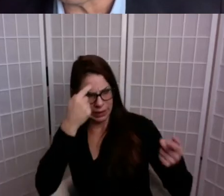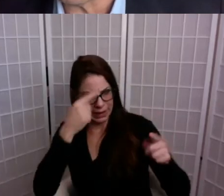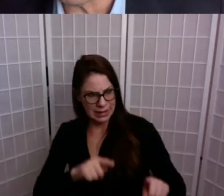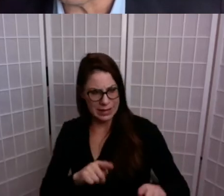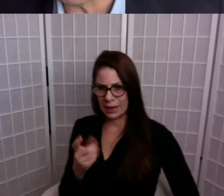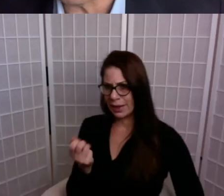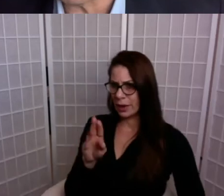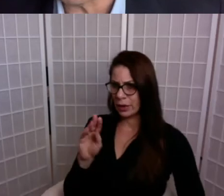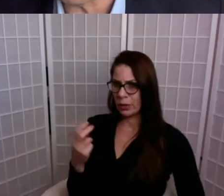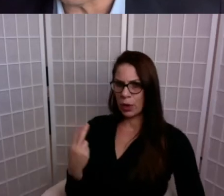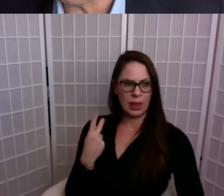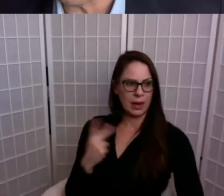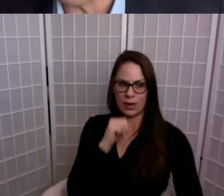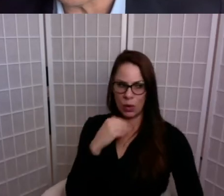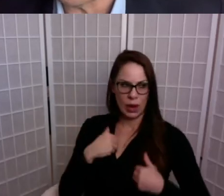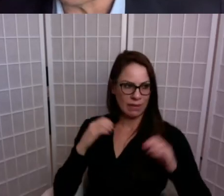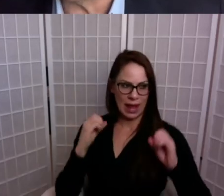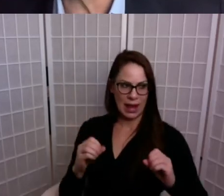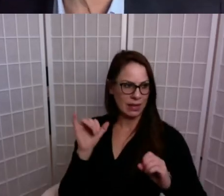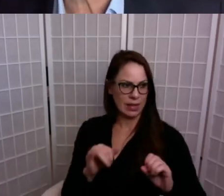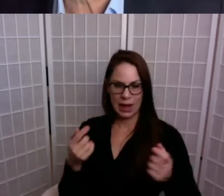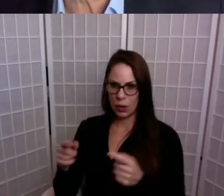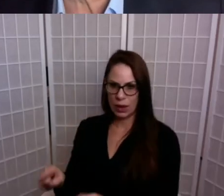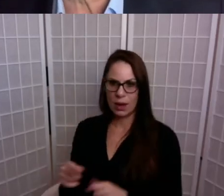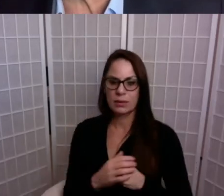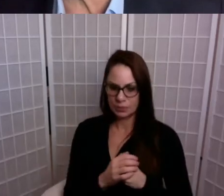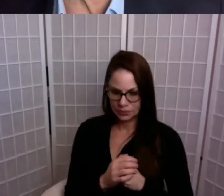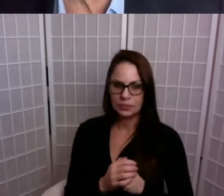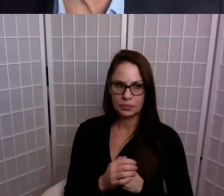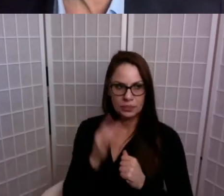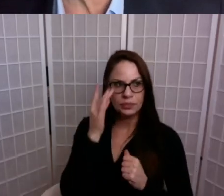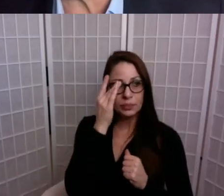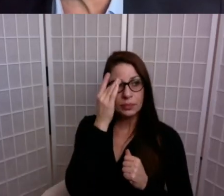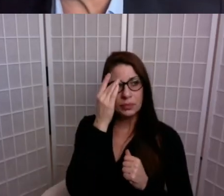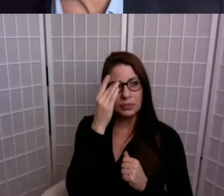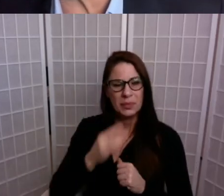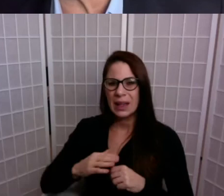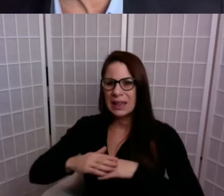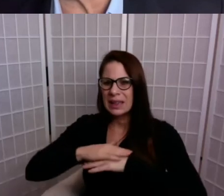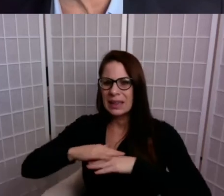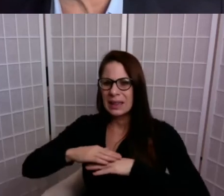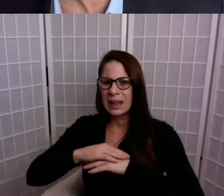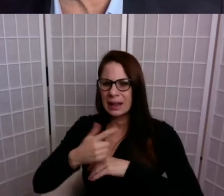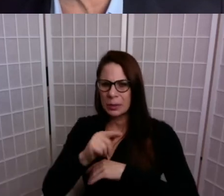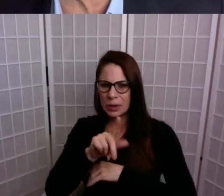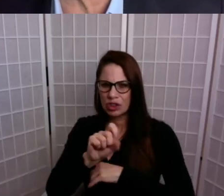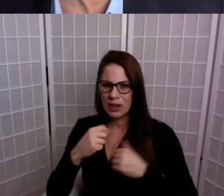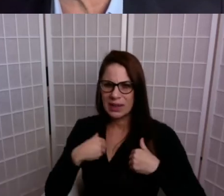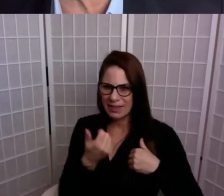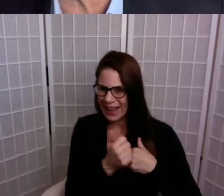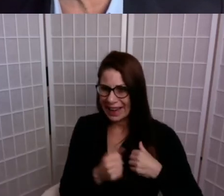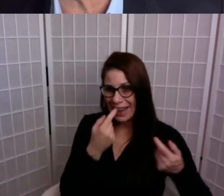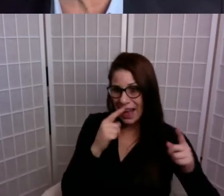that going on. Okay. Do topical gels have any efficacy versus the pills such